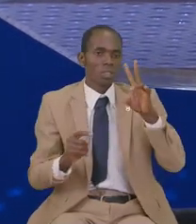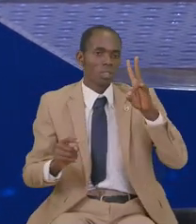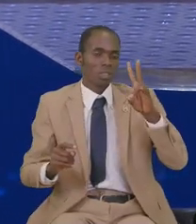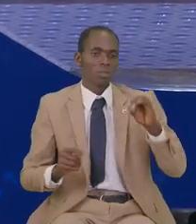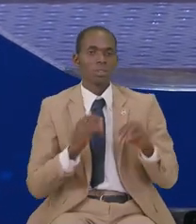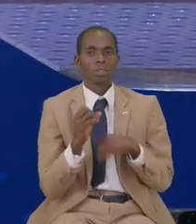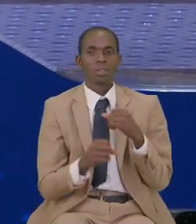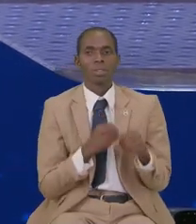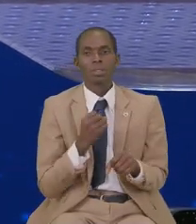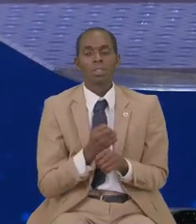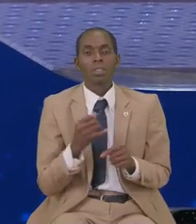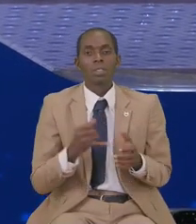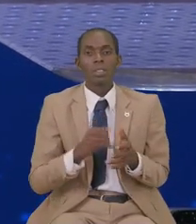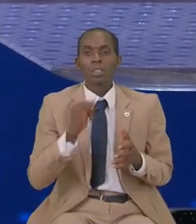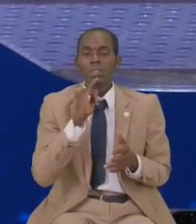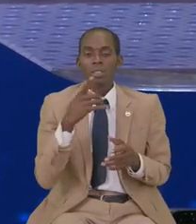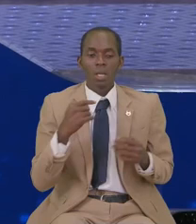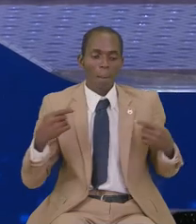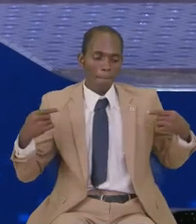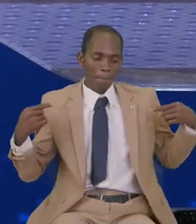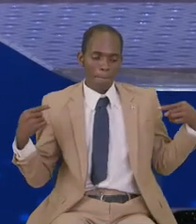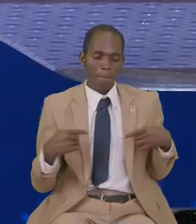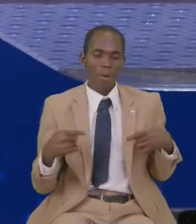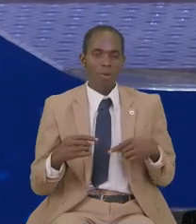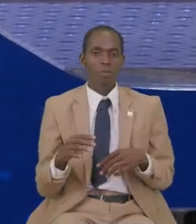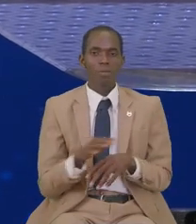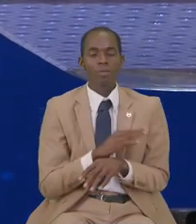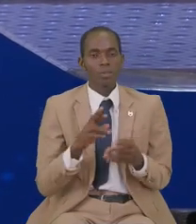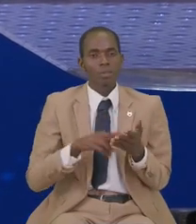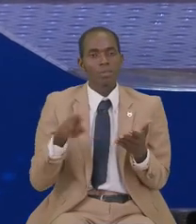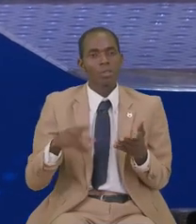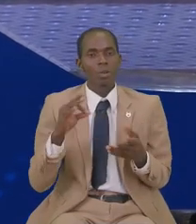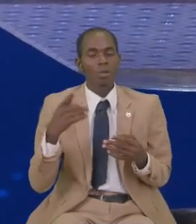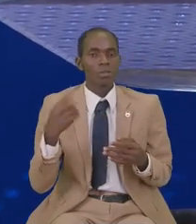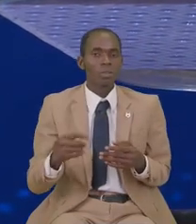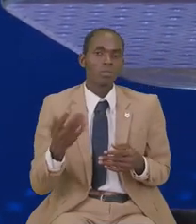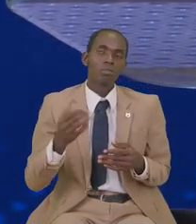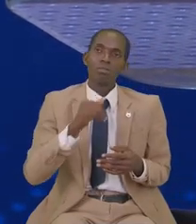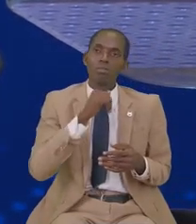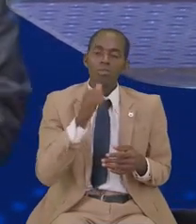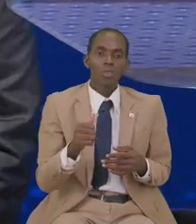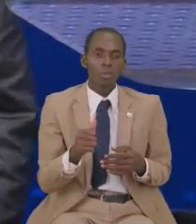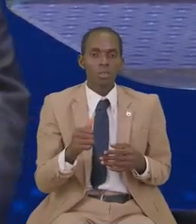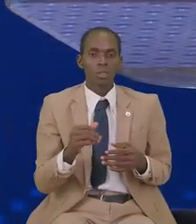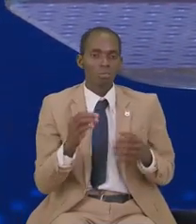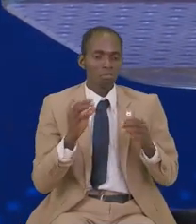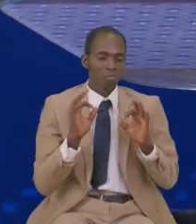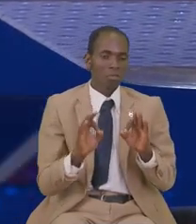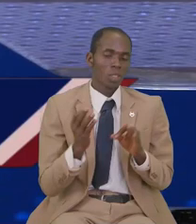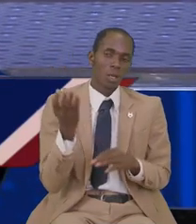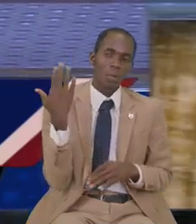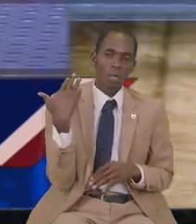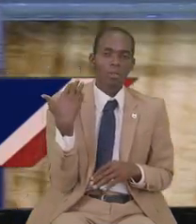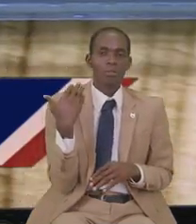the painful consequence of an unfixed past. The past, they didn't fix up properly.